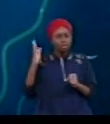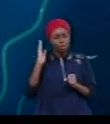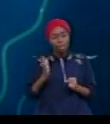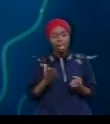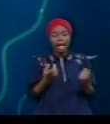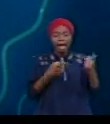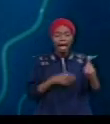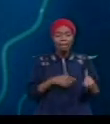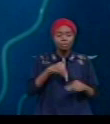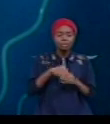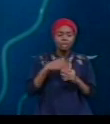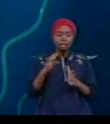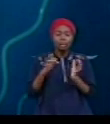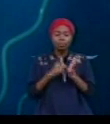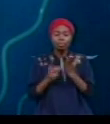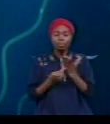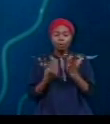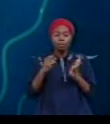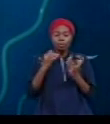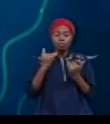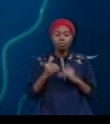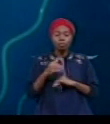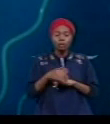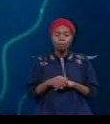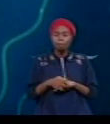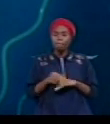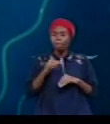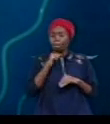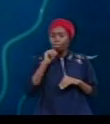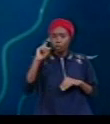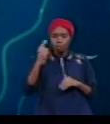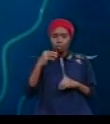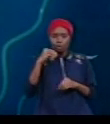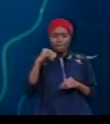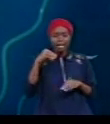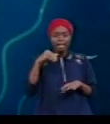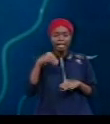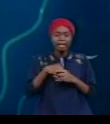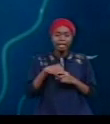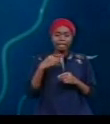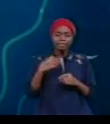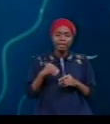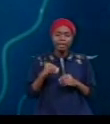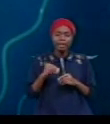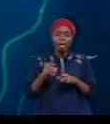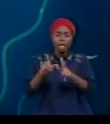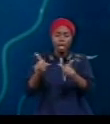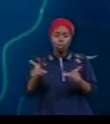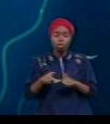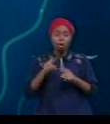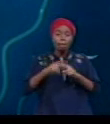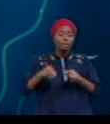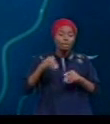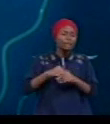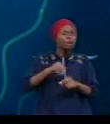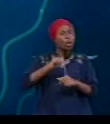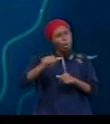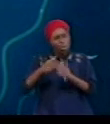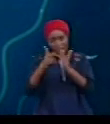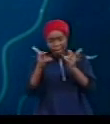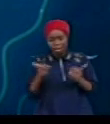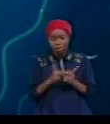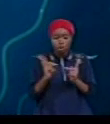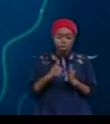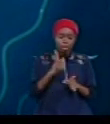of tonight. Not only at the Alpha location, but all over in all the places where people are